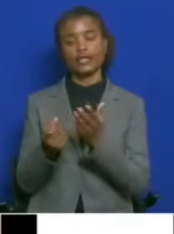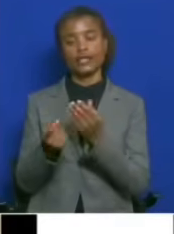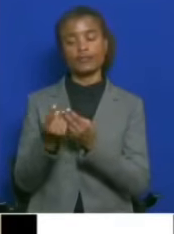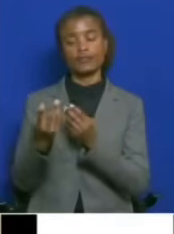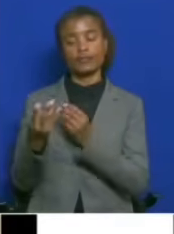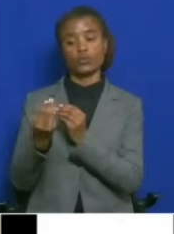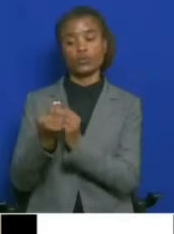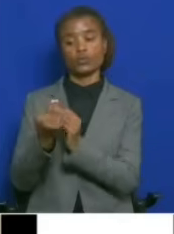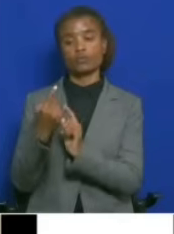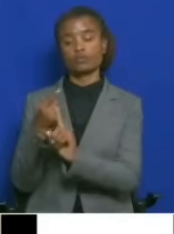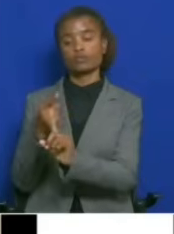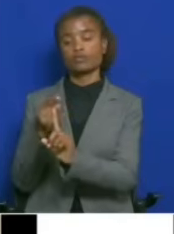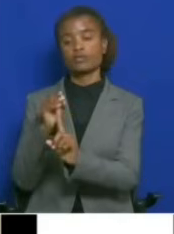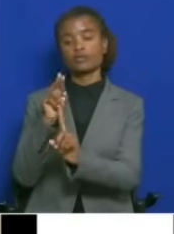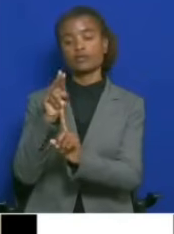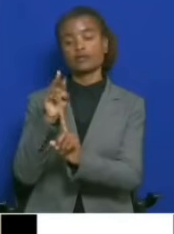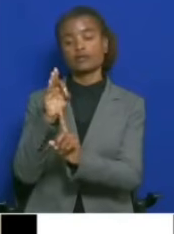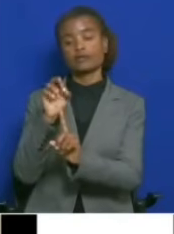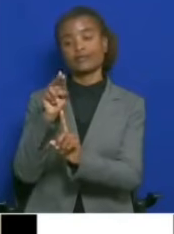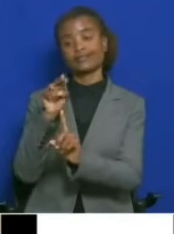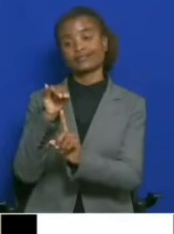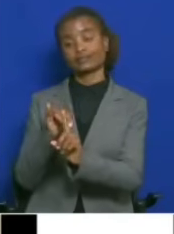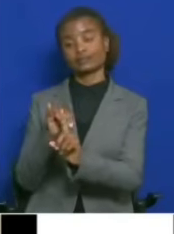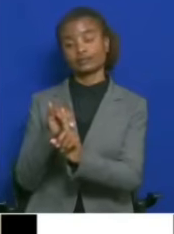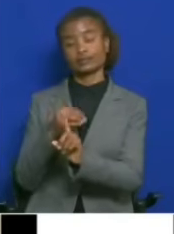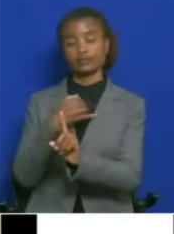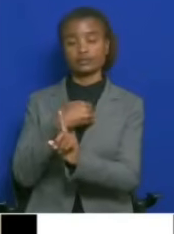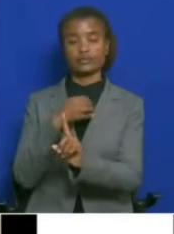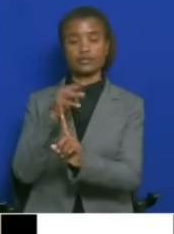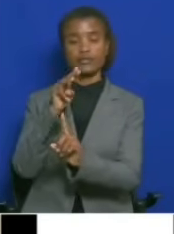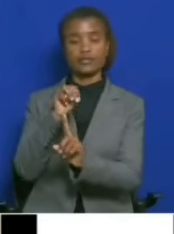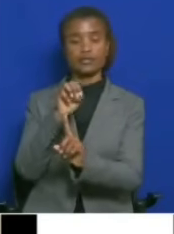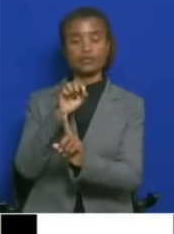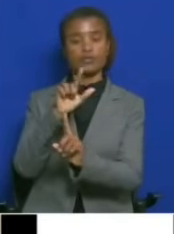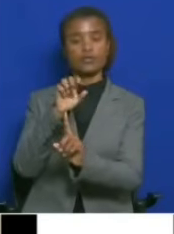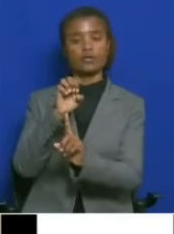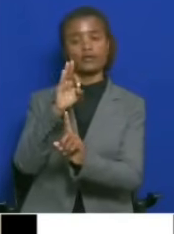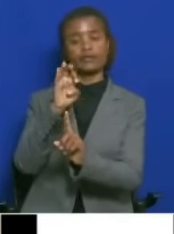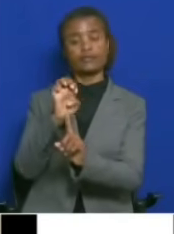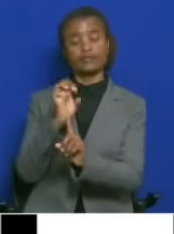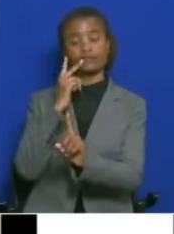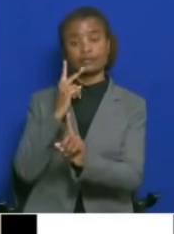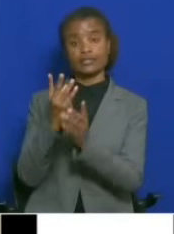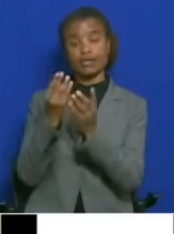number. And in the middle of the page,